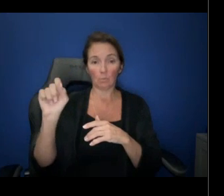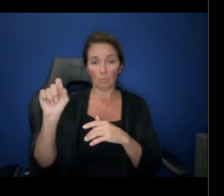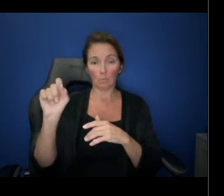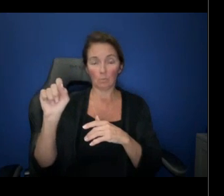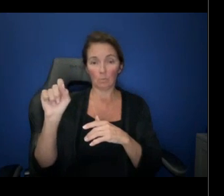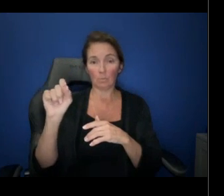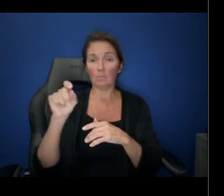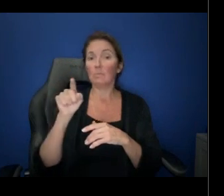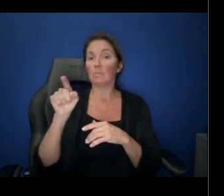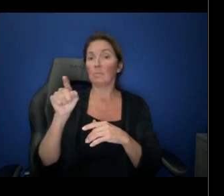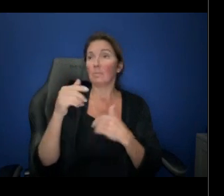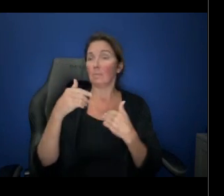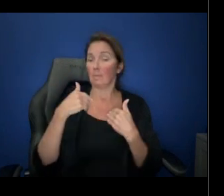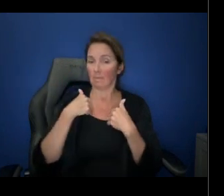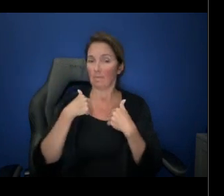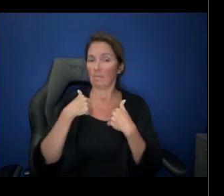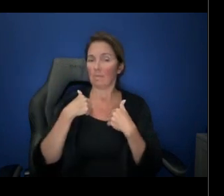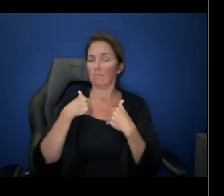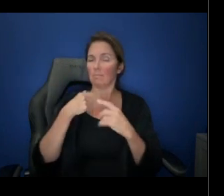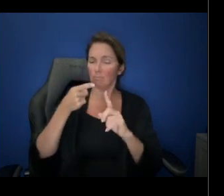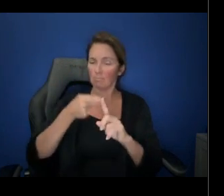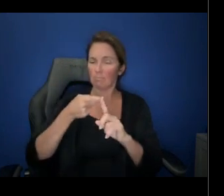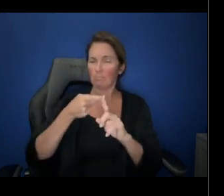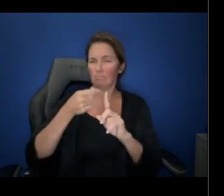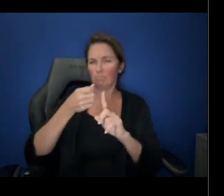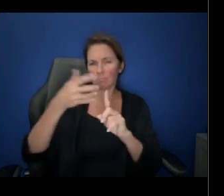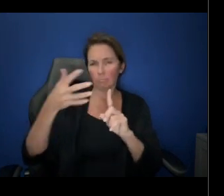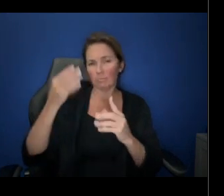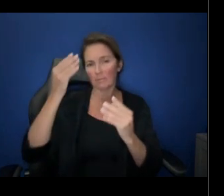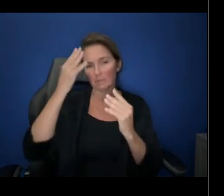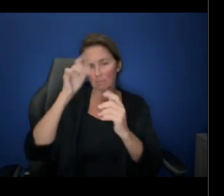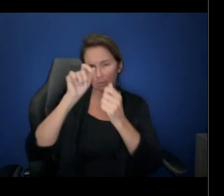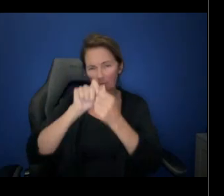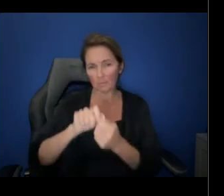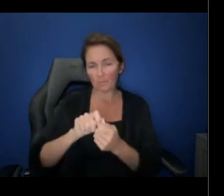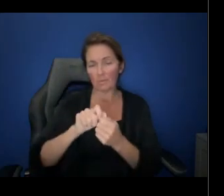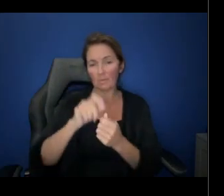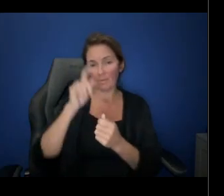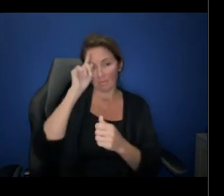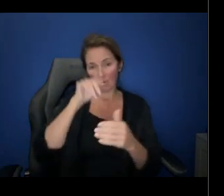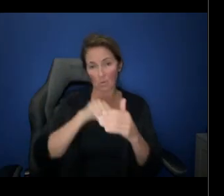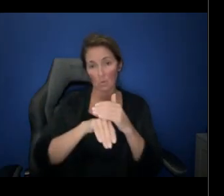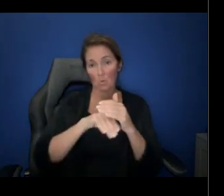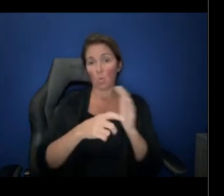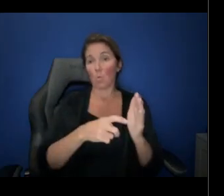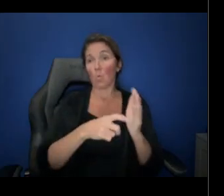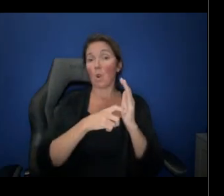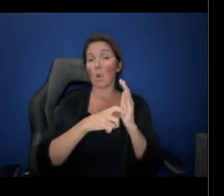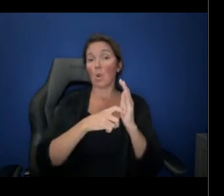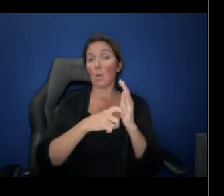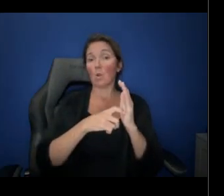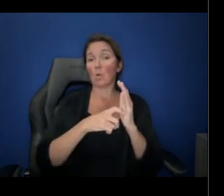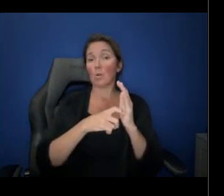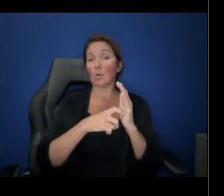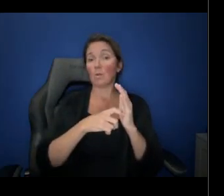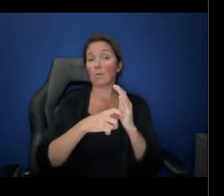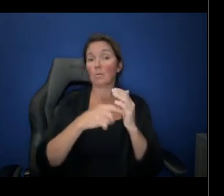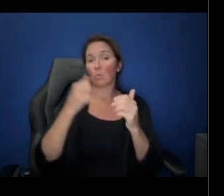doors contains detailed specifications for entrances required to be